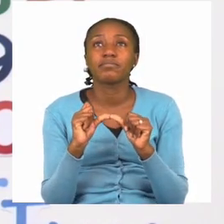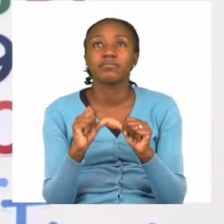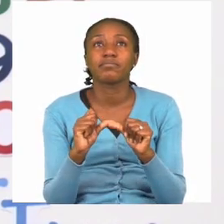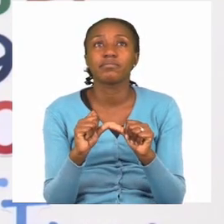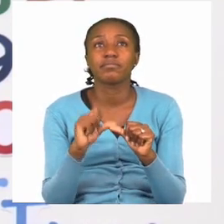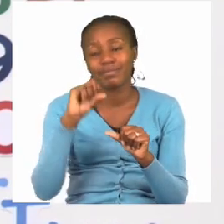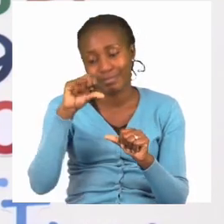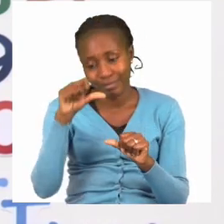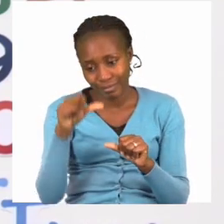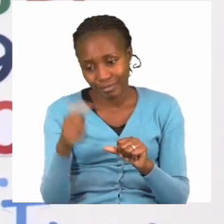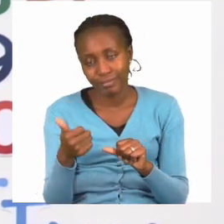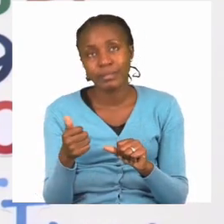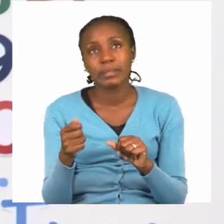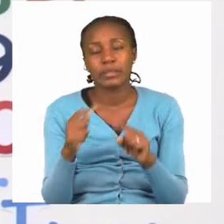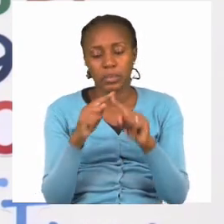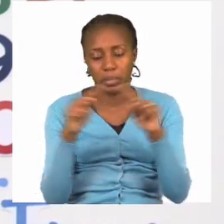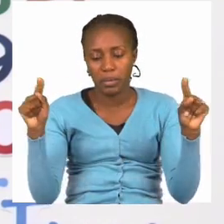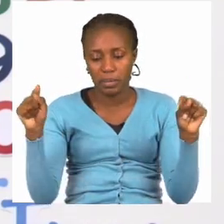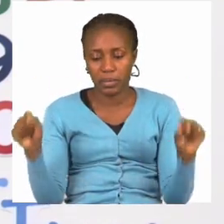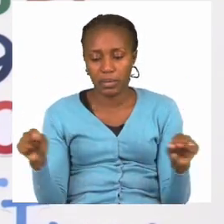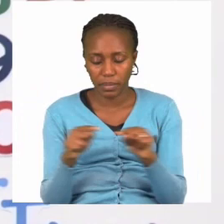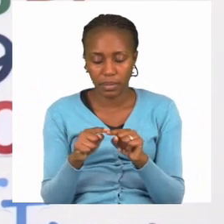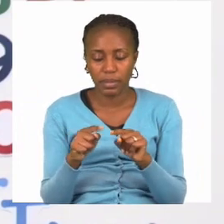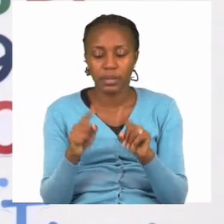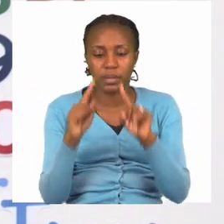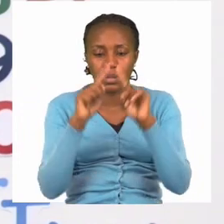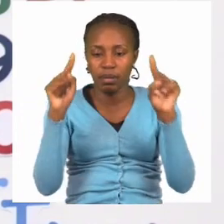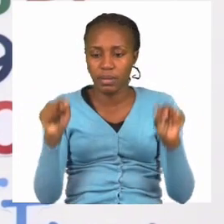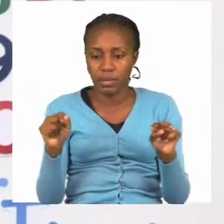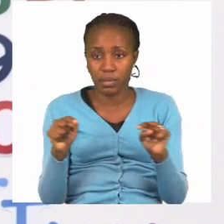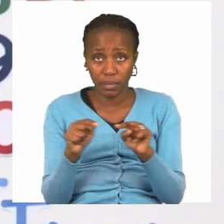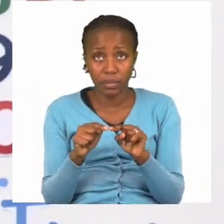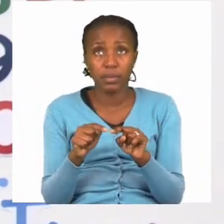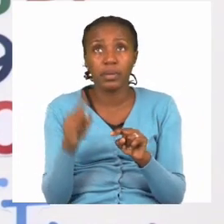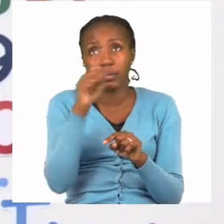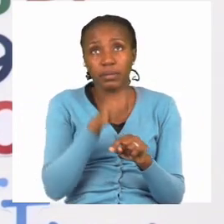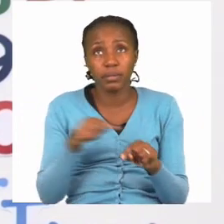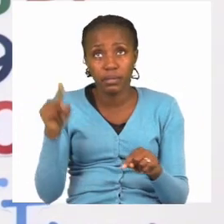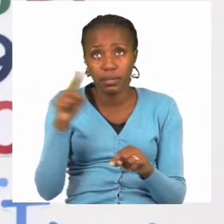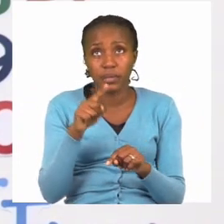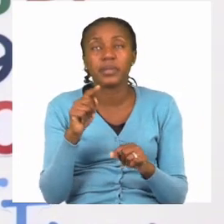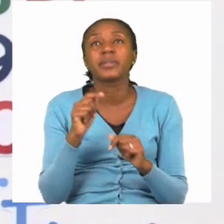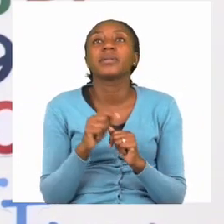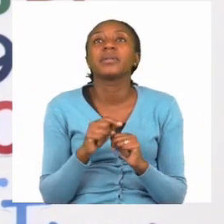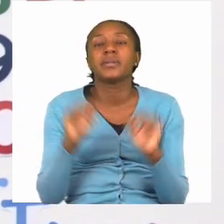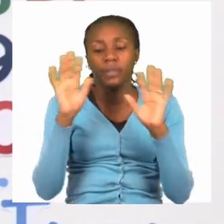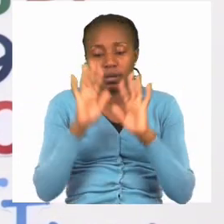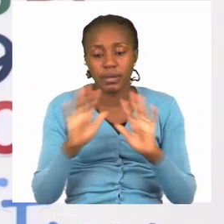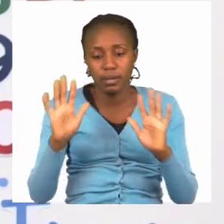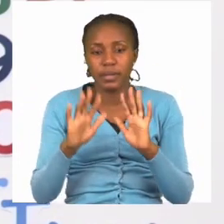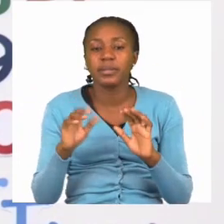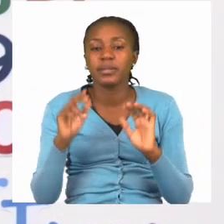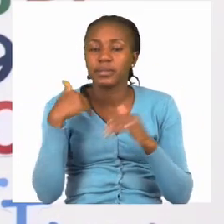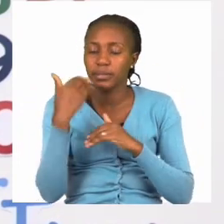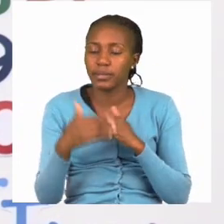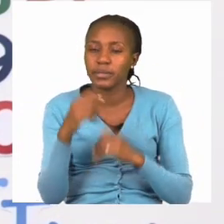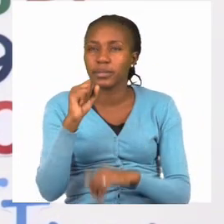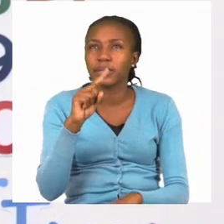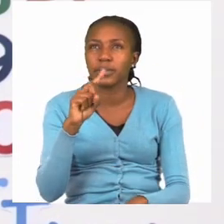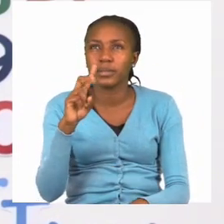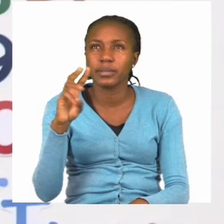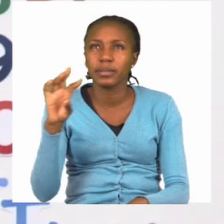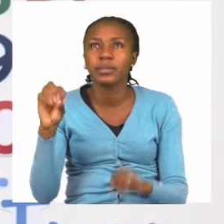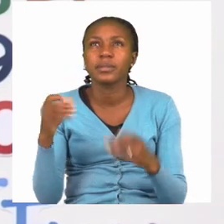find all the other shapes that they ask on the page. You have to color them, and you have to go ahead